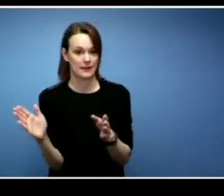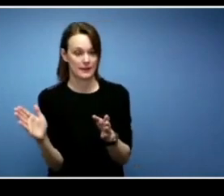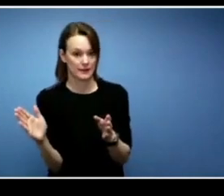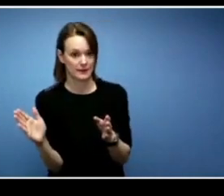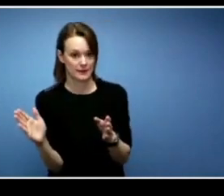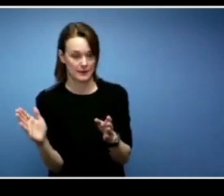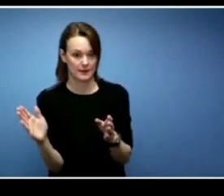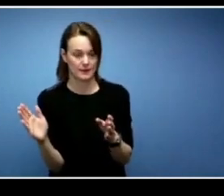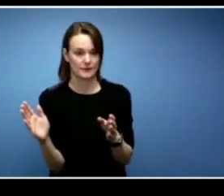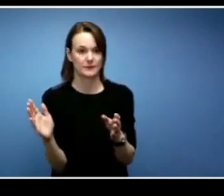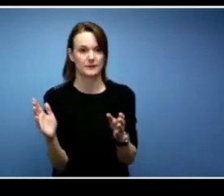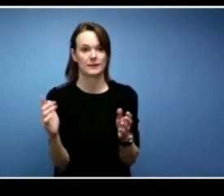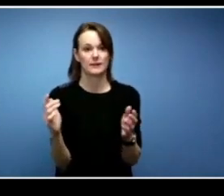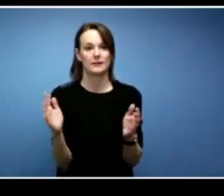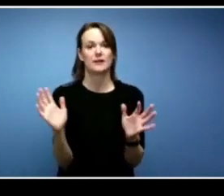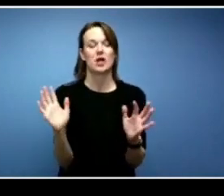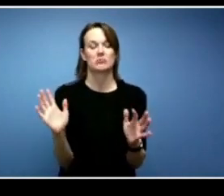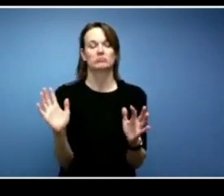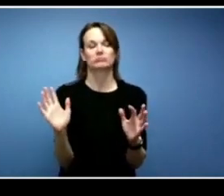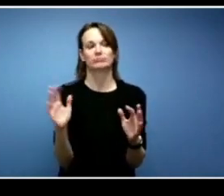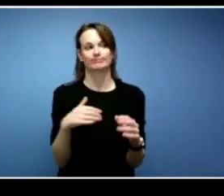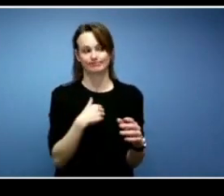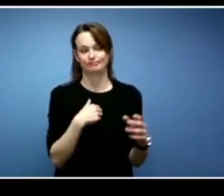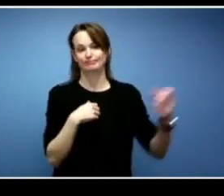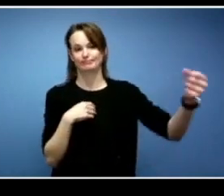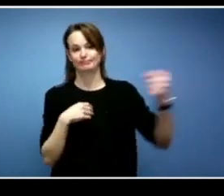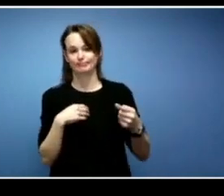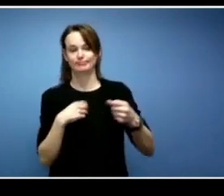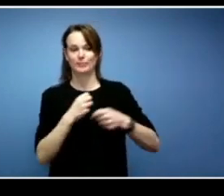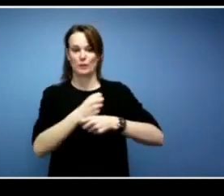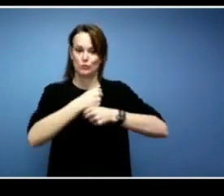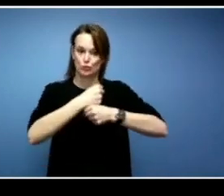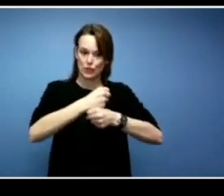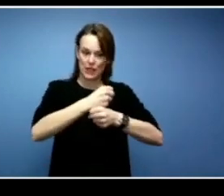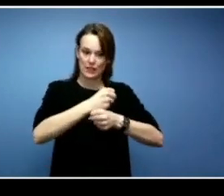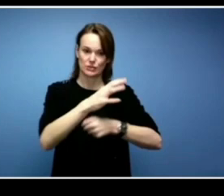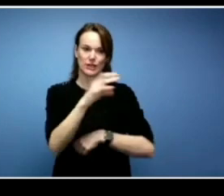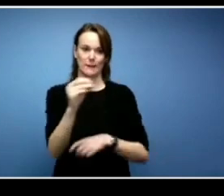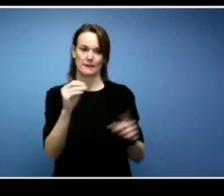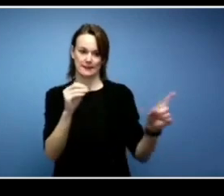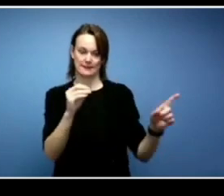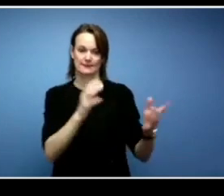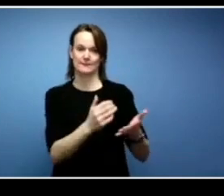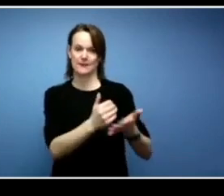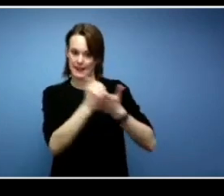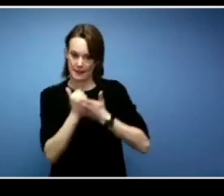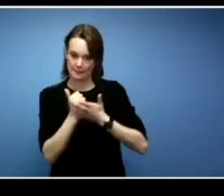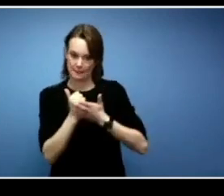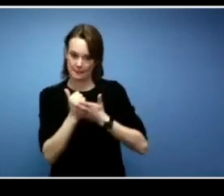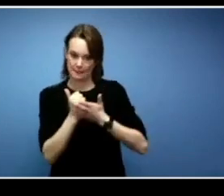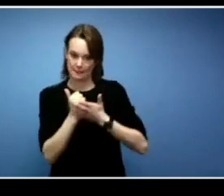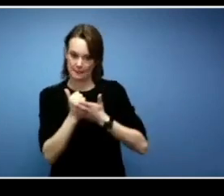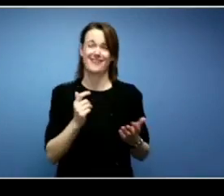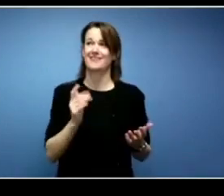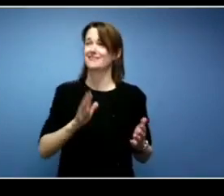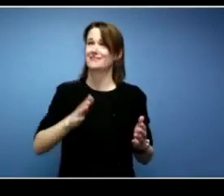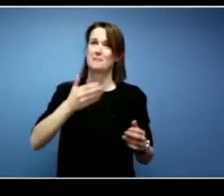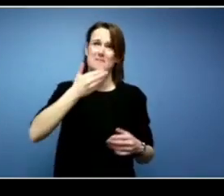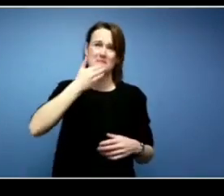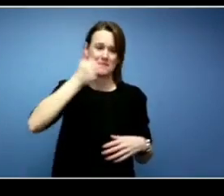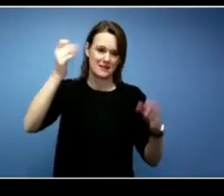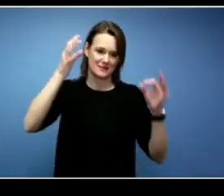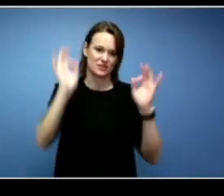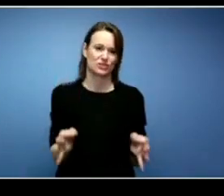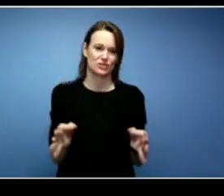eventually decided that I would use a production company to help produce my podcast, which is the best thing that I could have